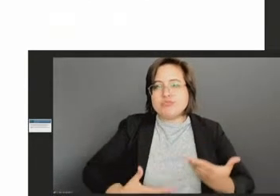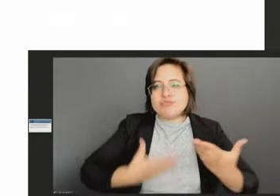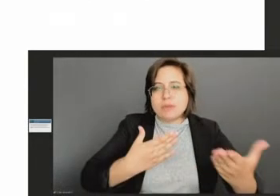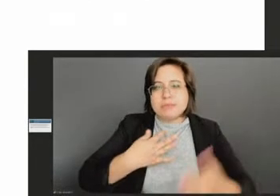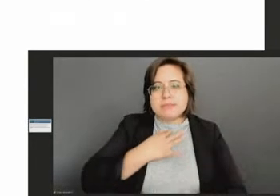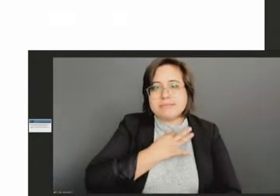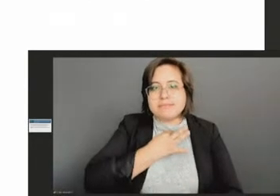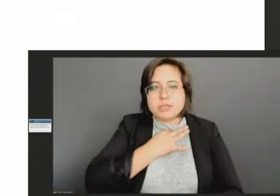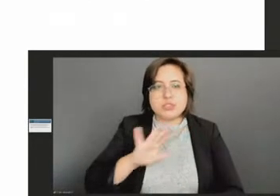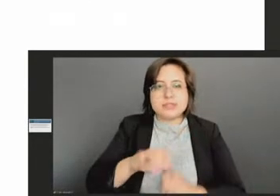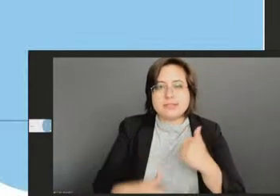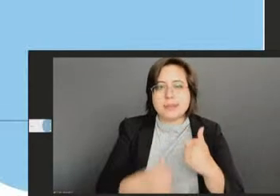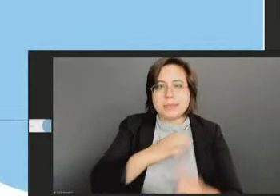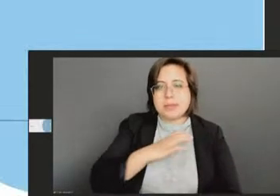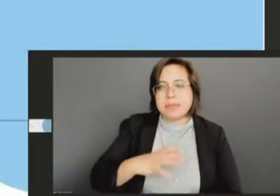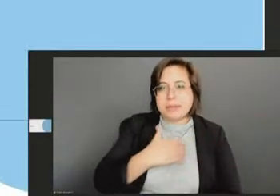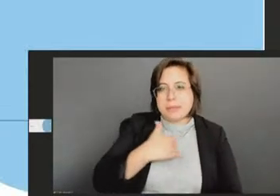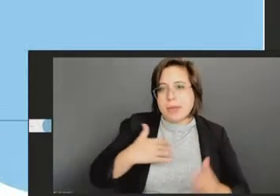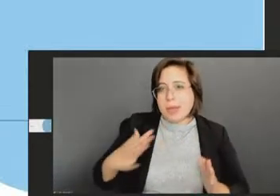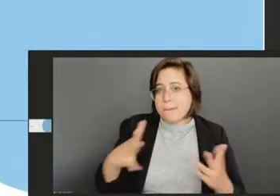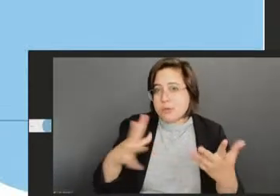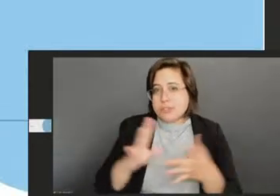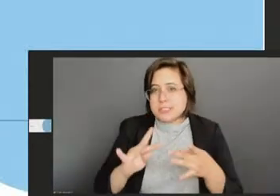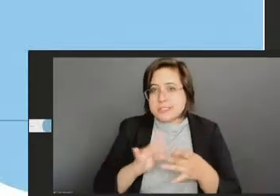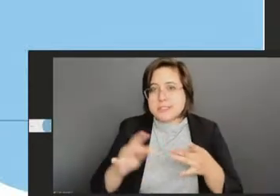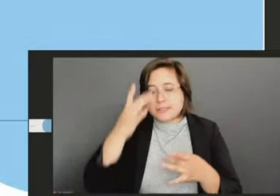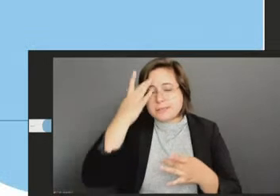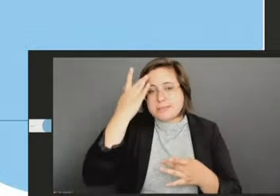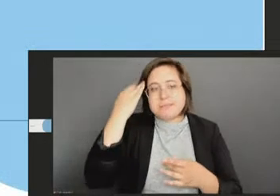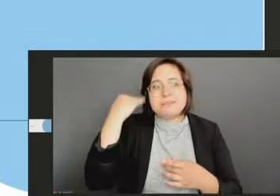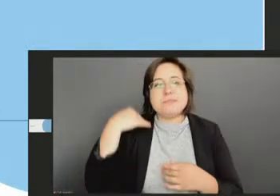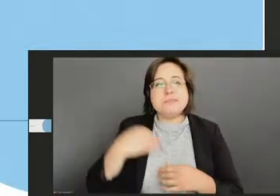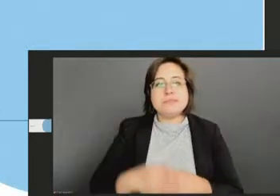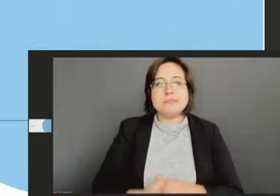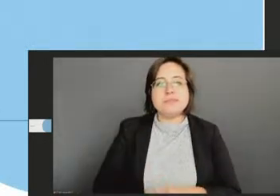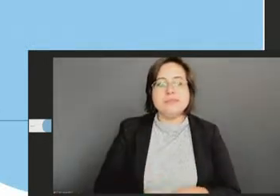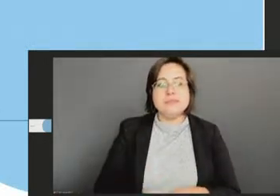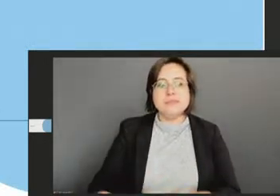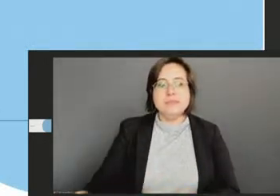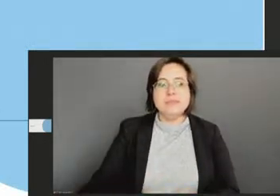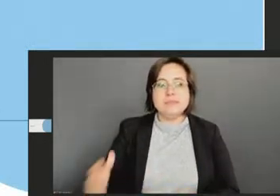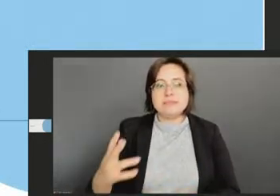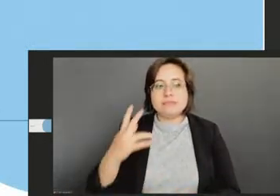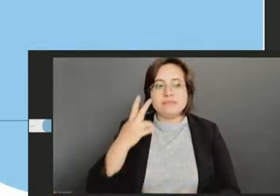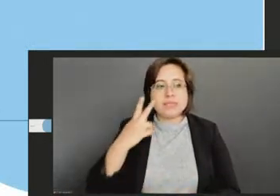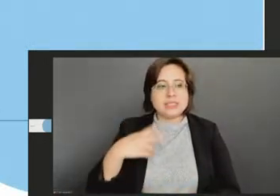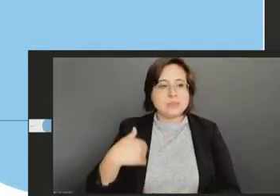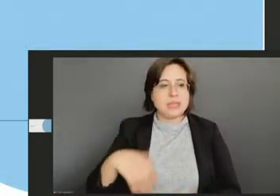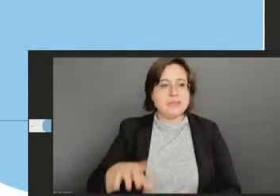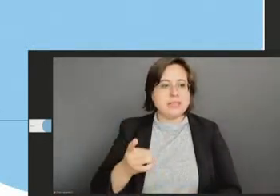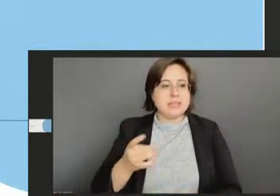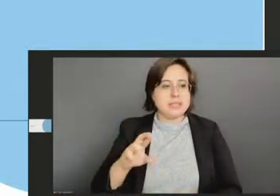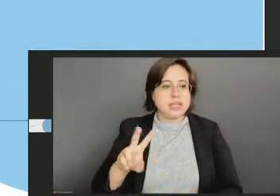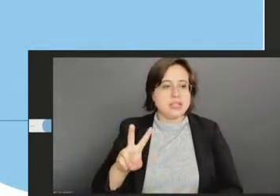subcommittee members to chime in. And I see we have Dr. Venters. Go ahead.